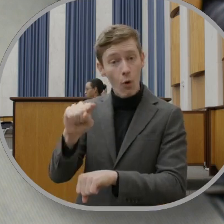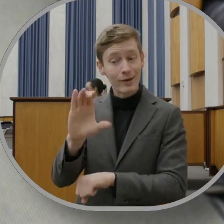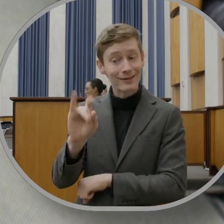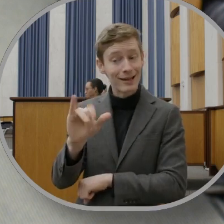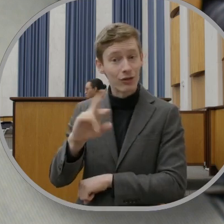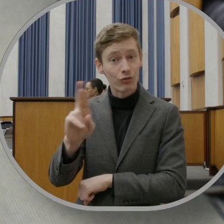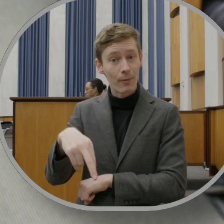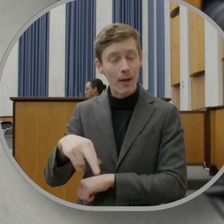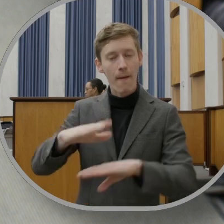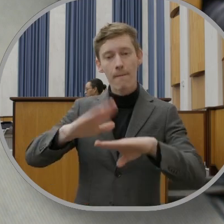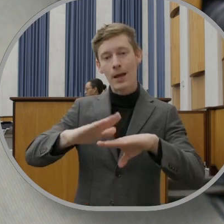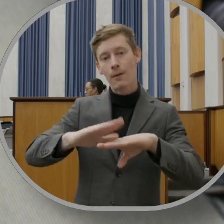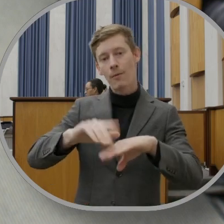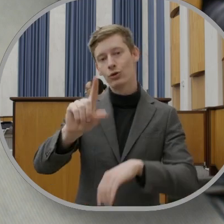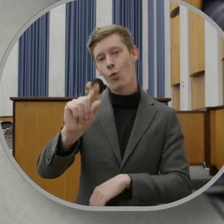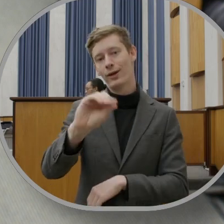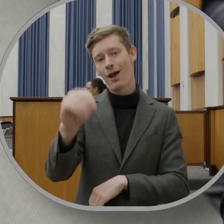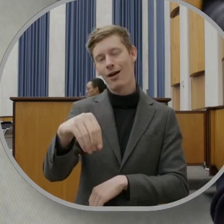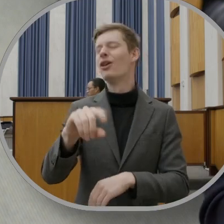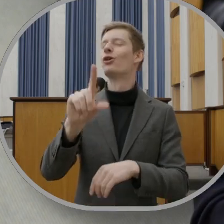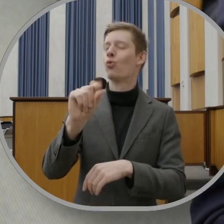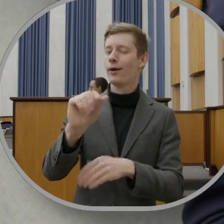than $20 an hour.